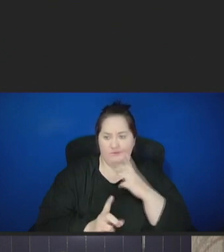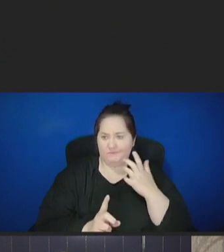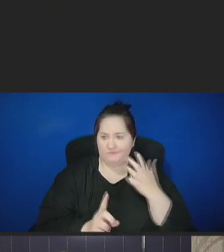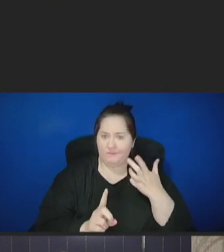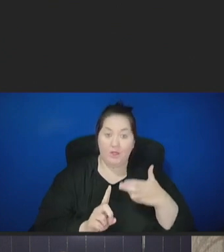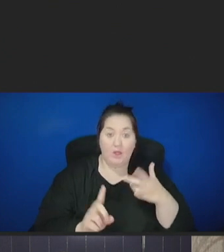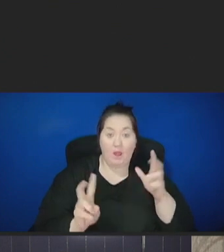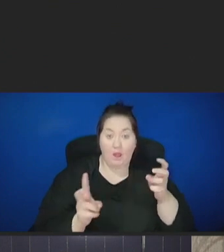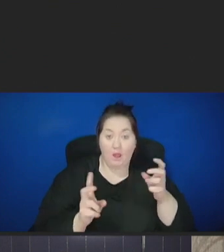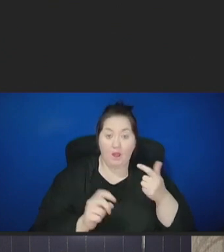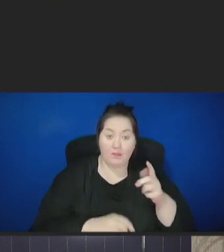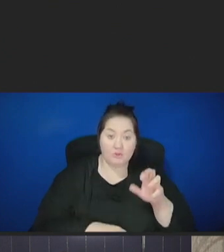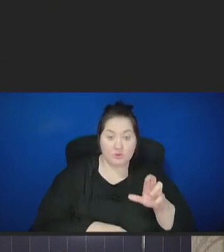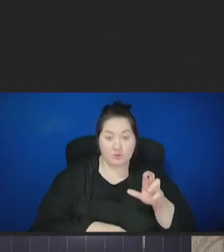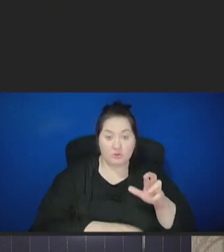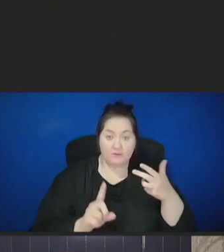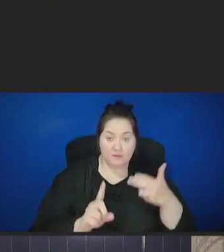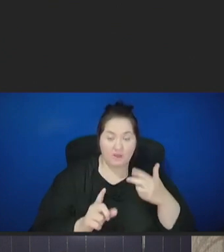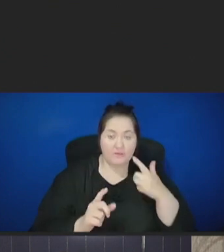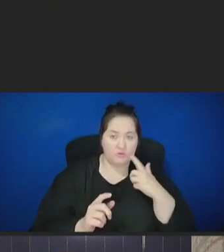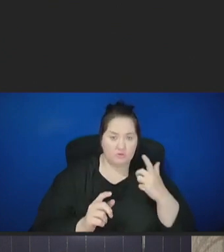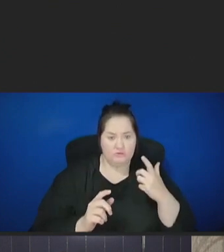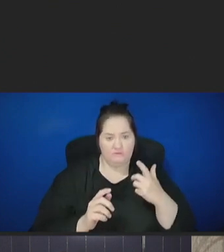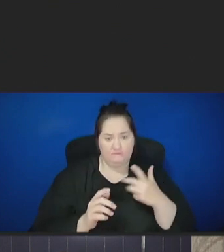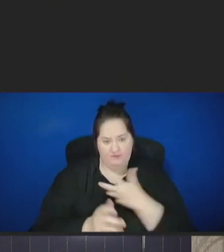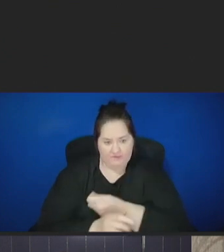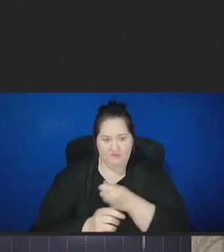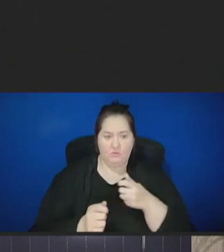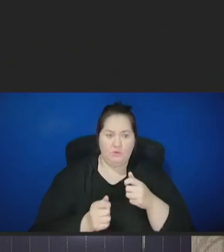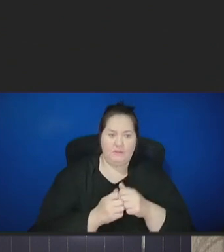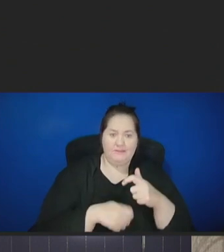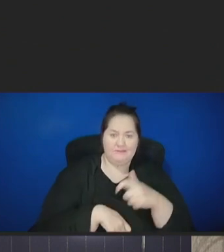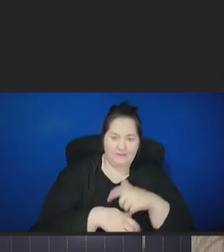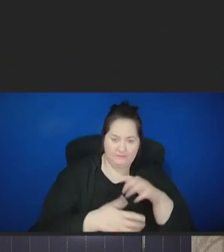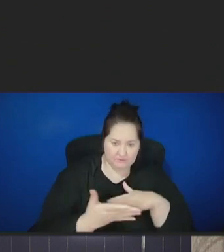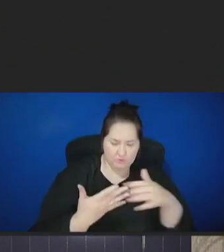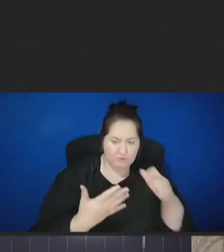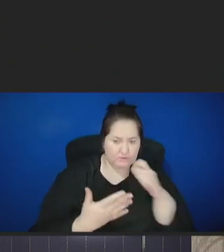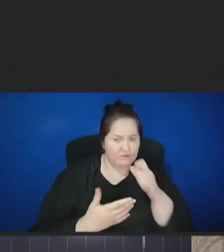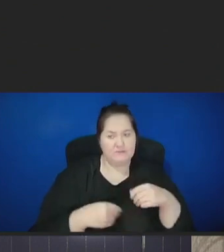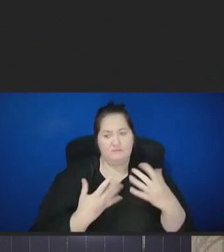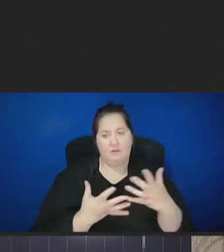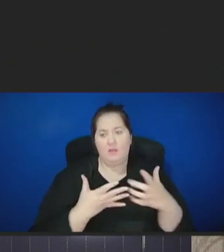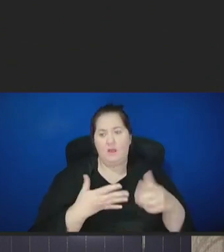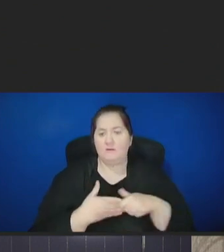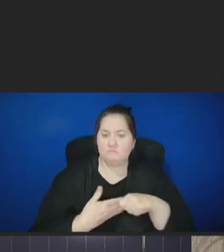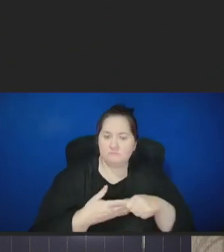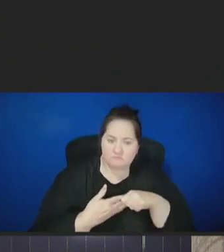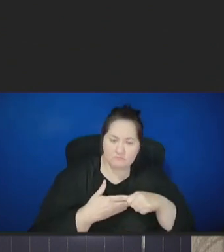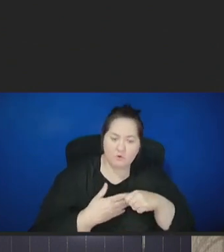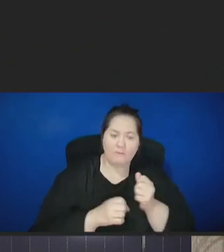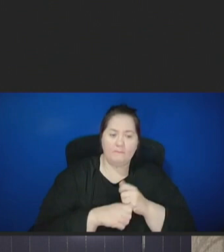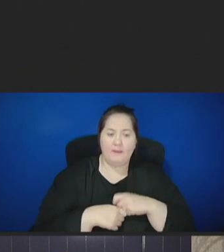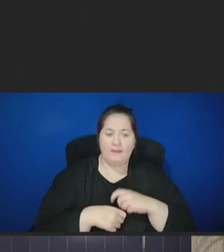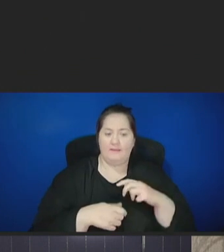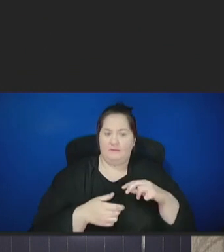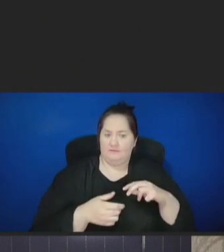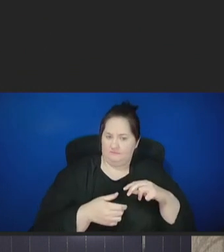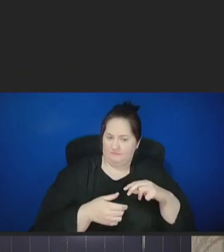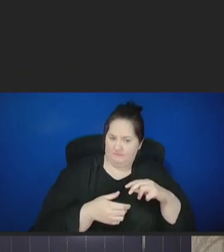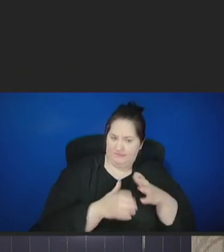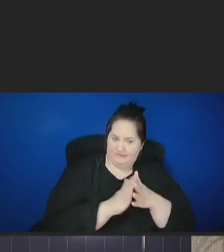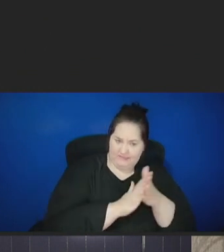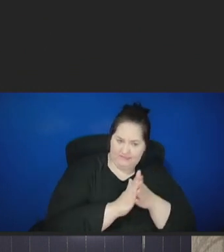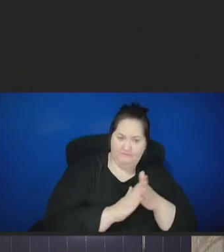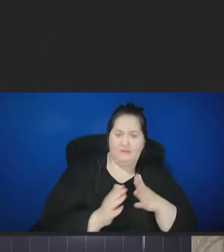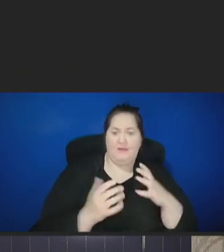form to vaccinate according to a time schedule that doesn't give them a lot of leeway to maybe make their incentives that some of the